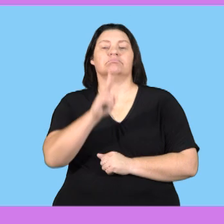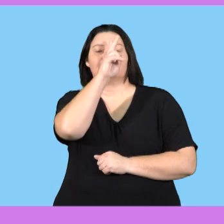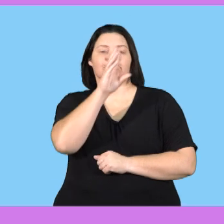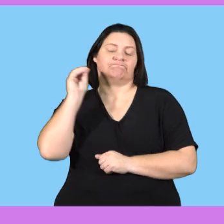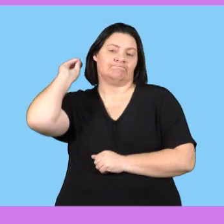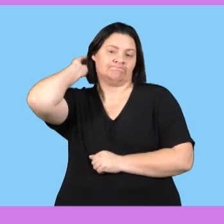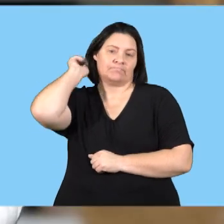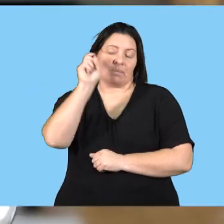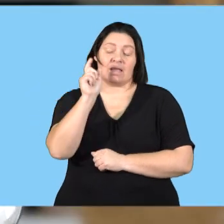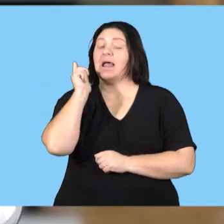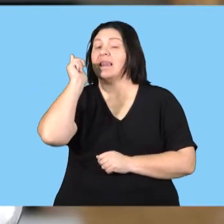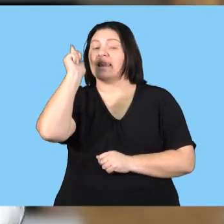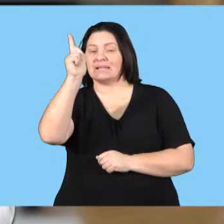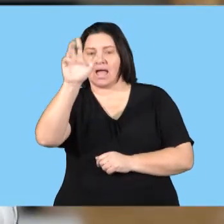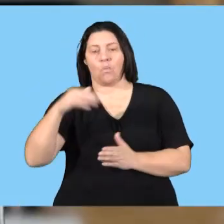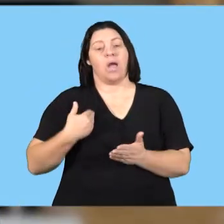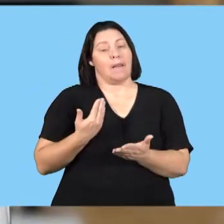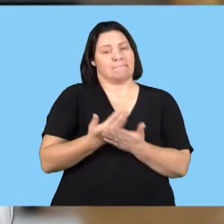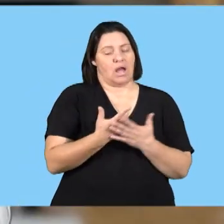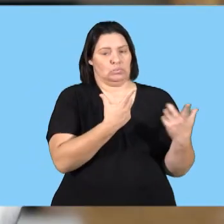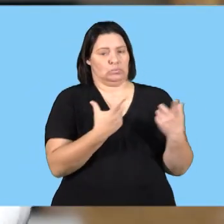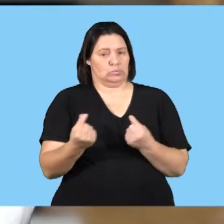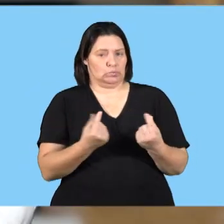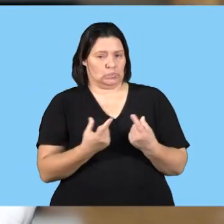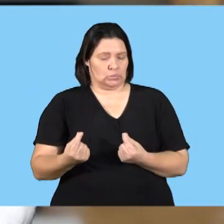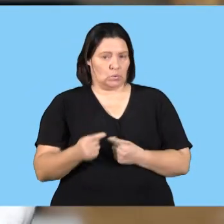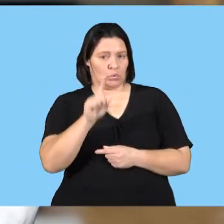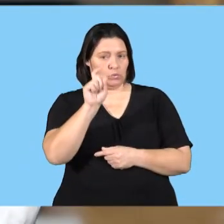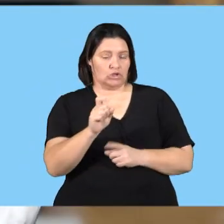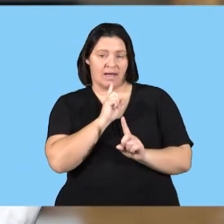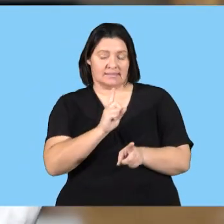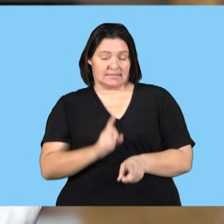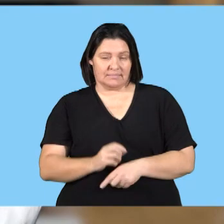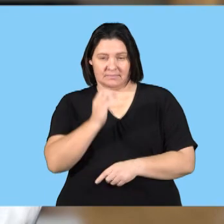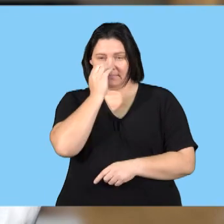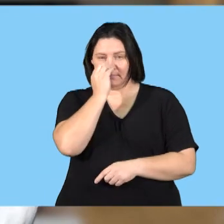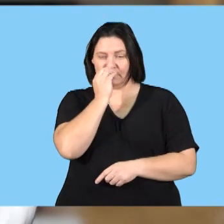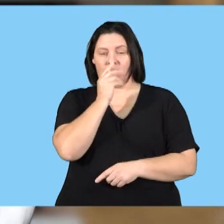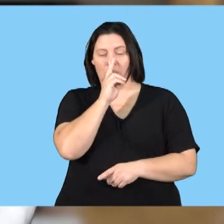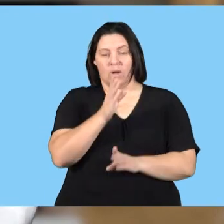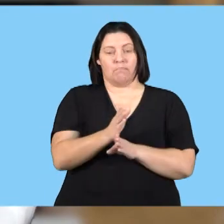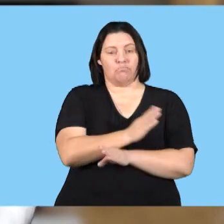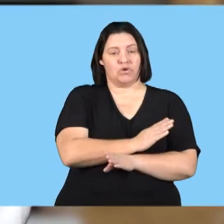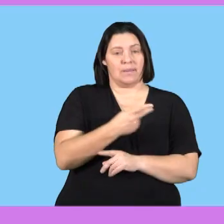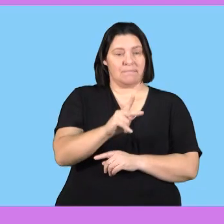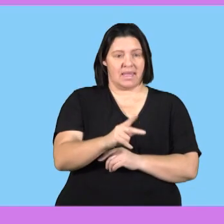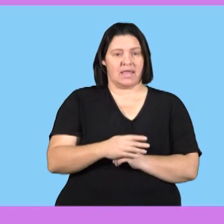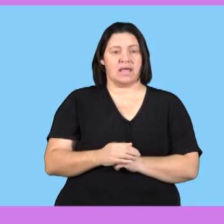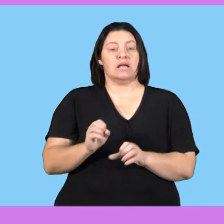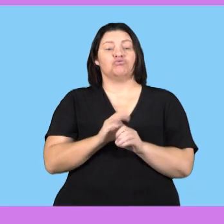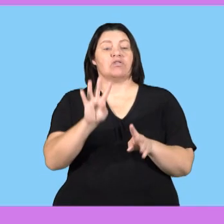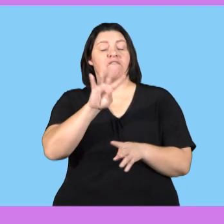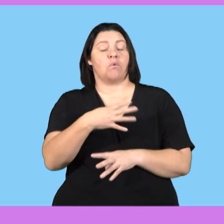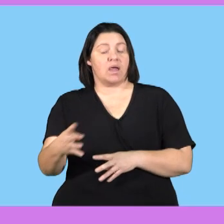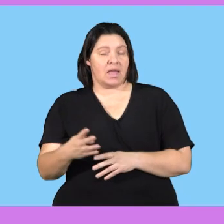all of this in mind because later on we're going to apply, all right, whatever's been said now. So looking at the prepaid system, the